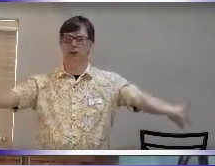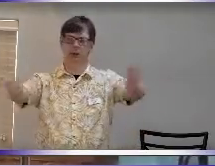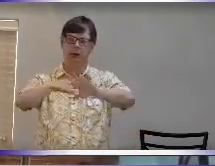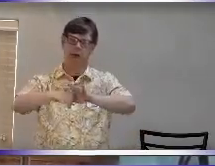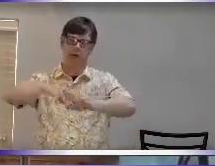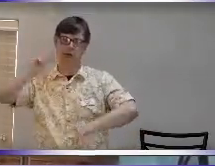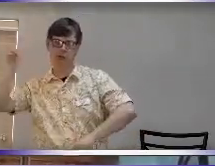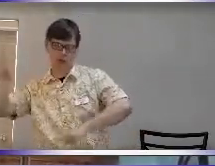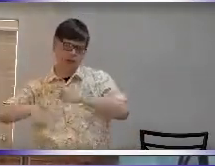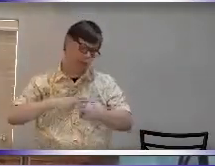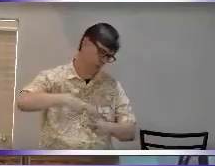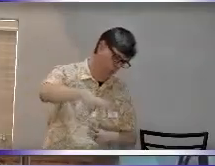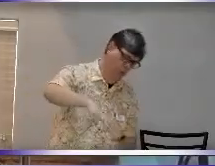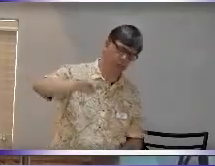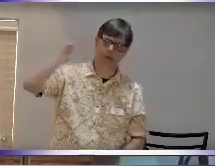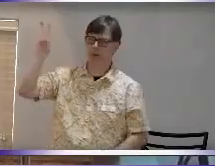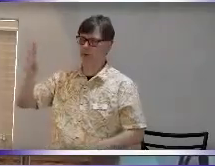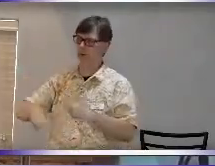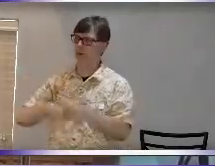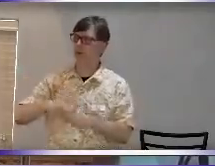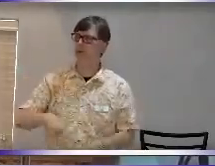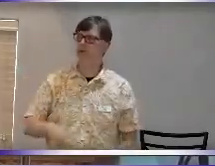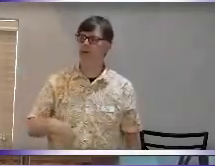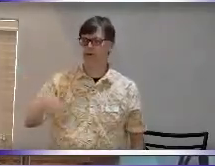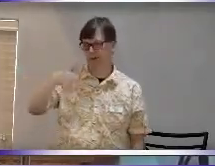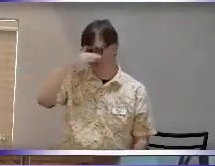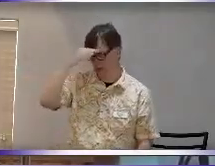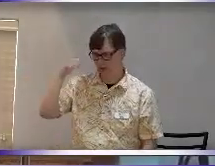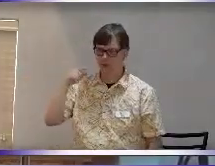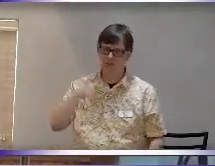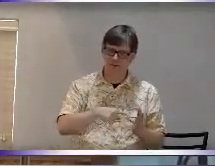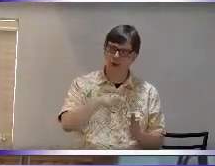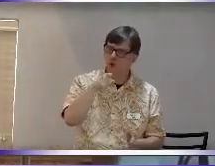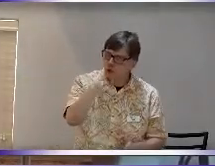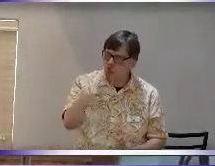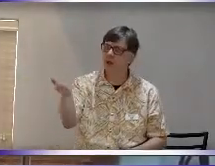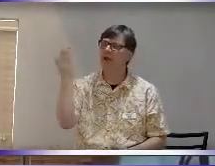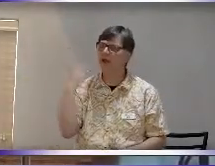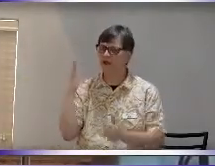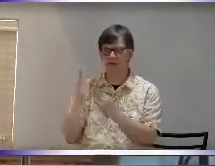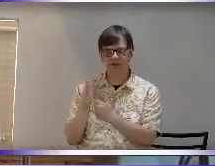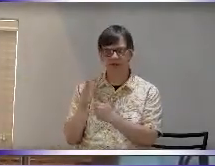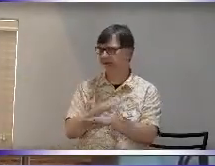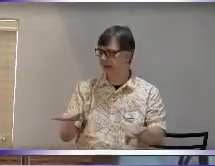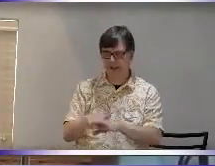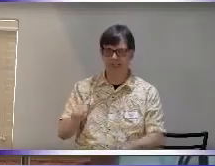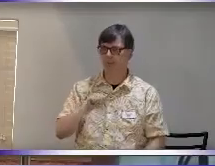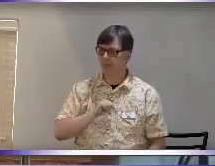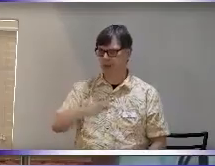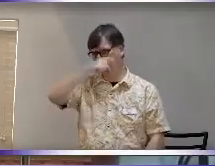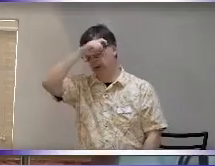with the other people, see? There you have it. It's the people that aren't me, and be able